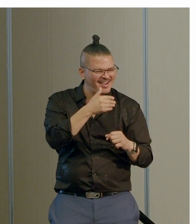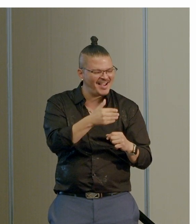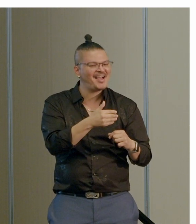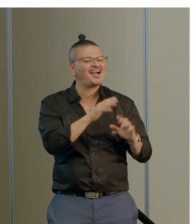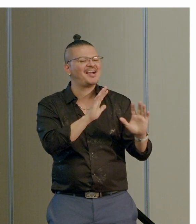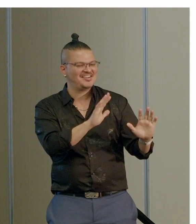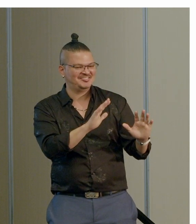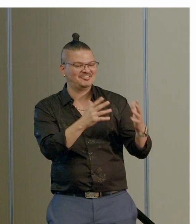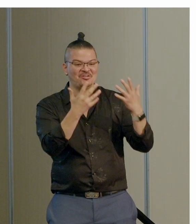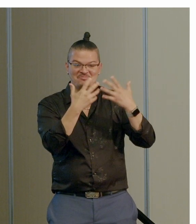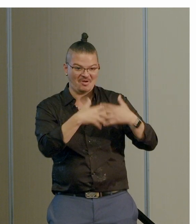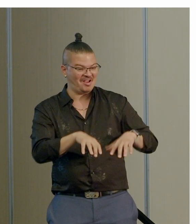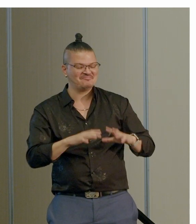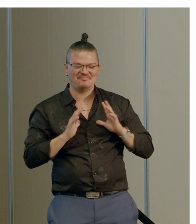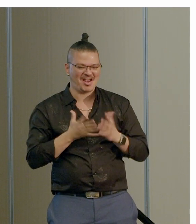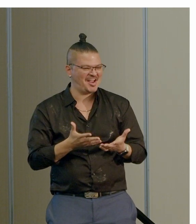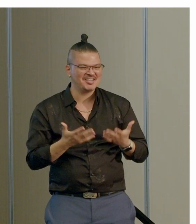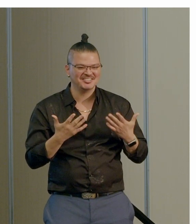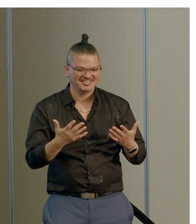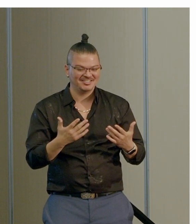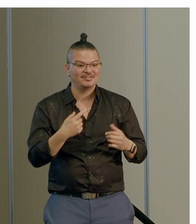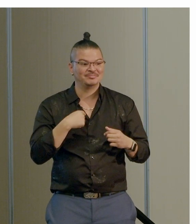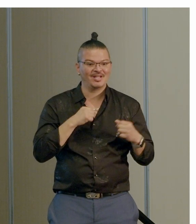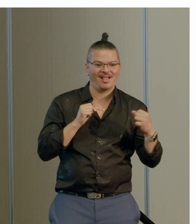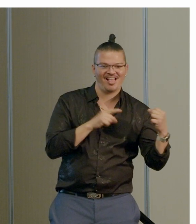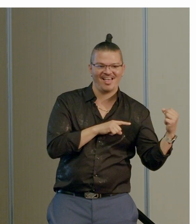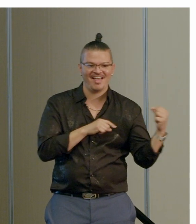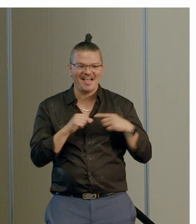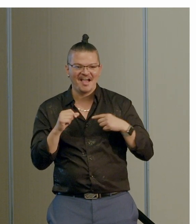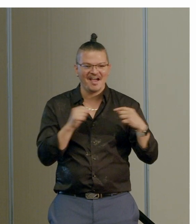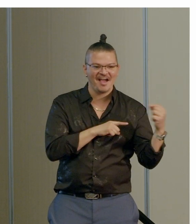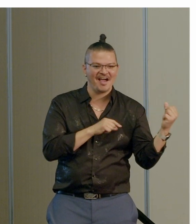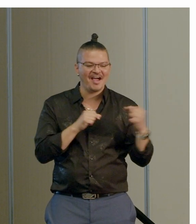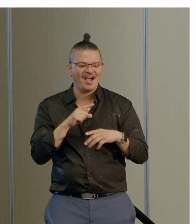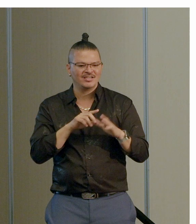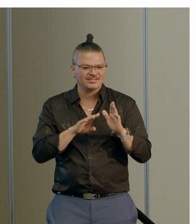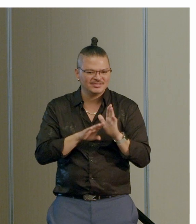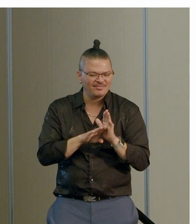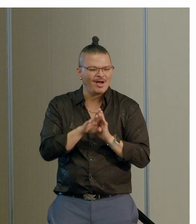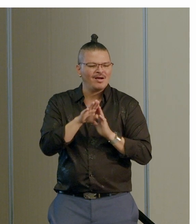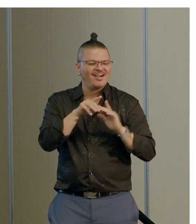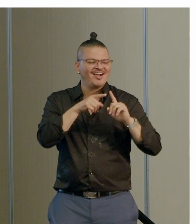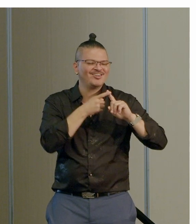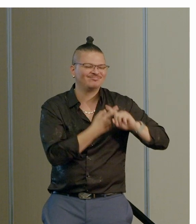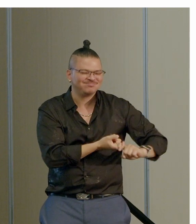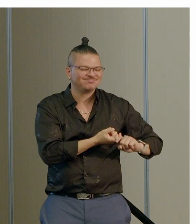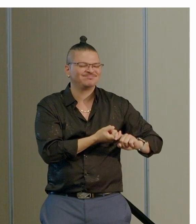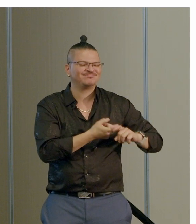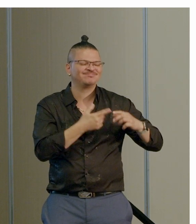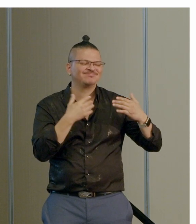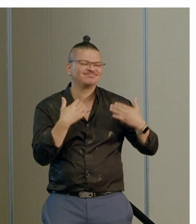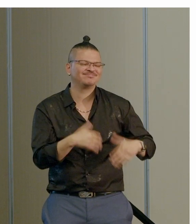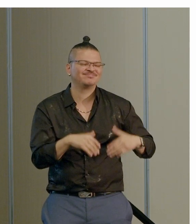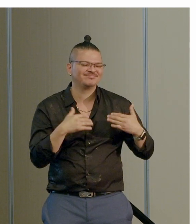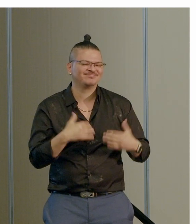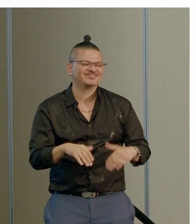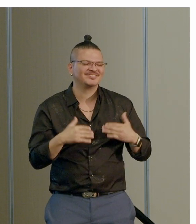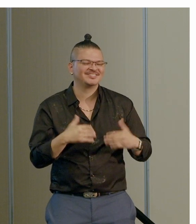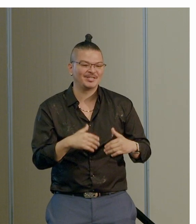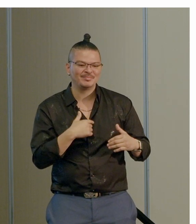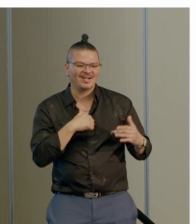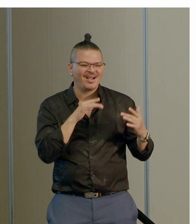And we kept in contact and developed a really good friendship, and she has been a great resource for